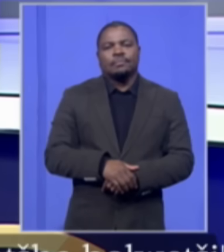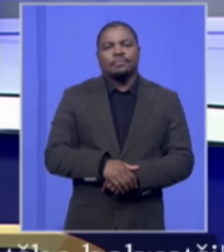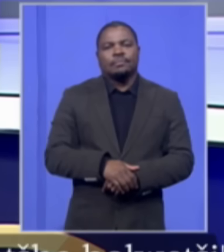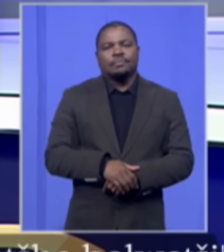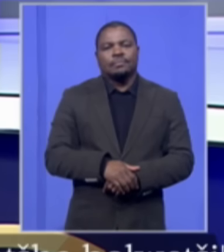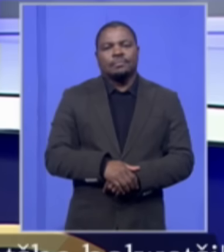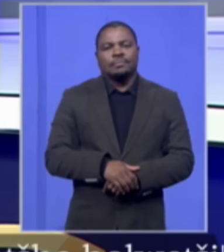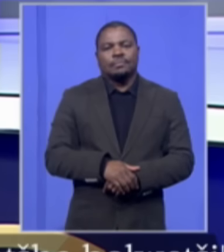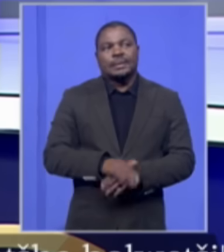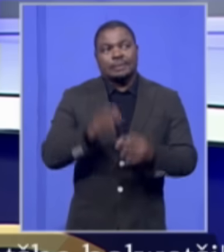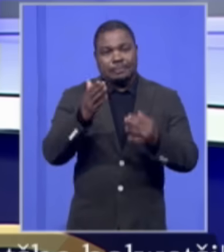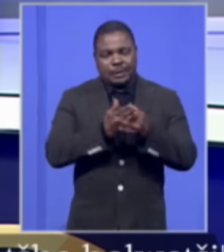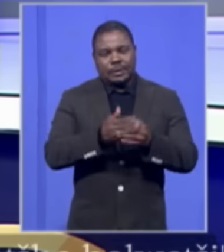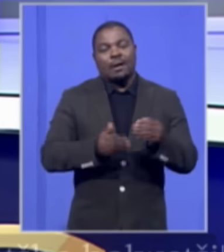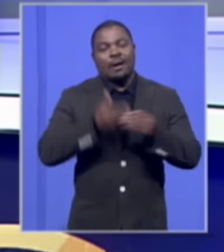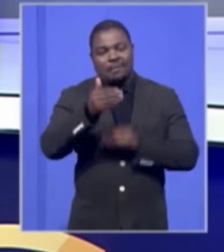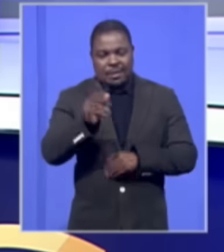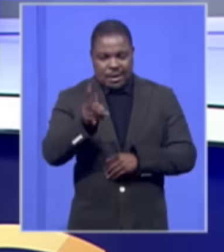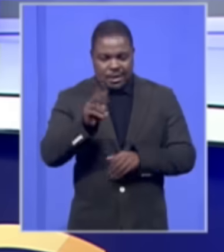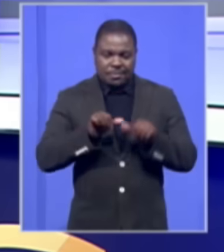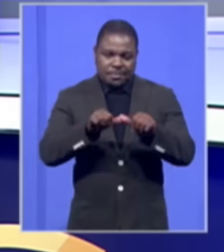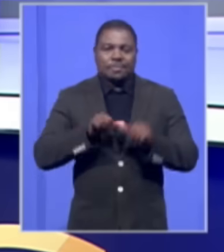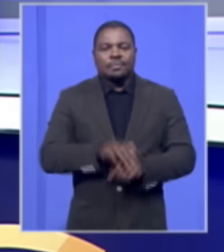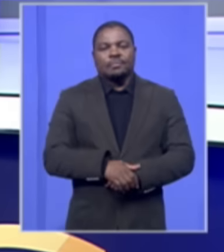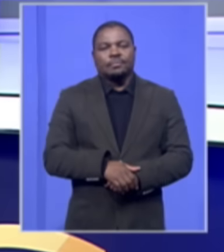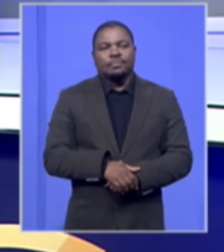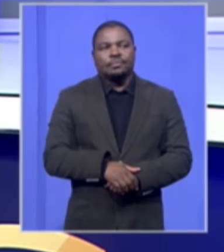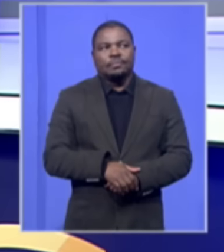Re a boa ka tše dingwe morago ga mabenkele.